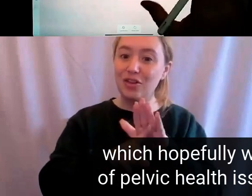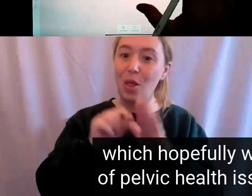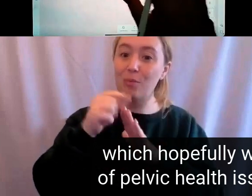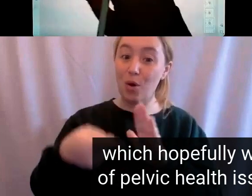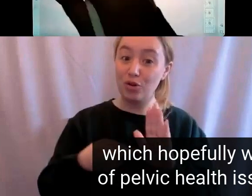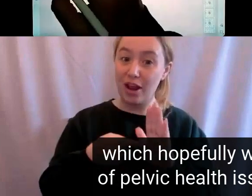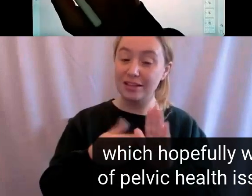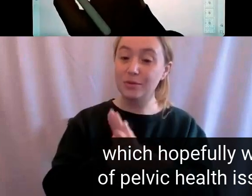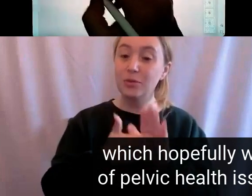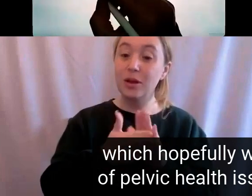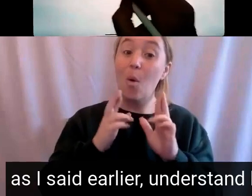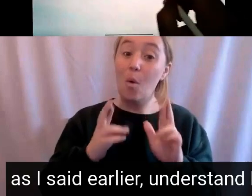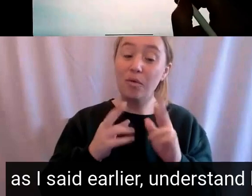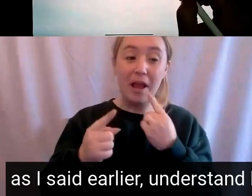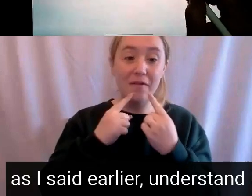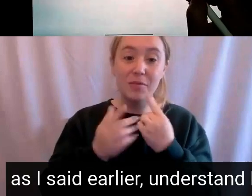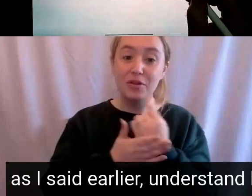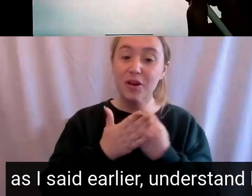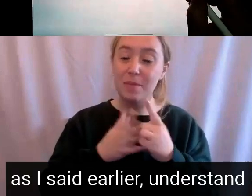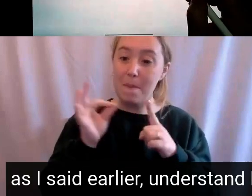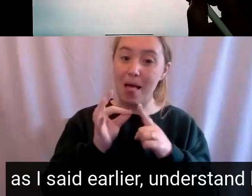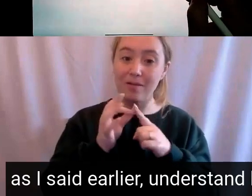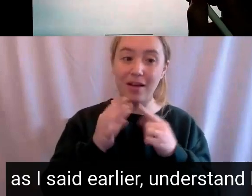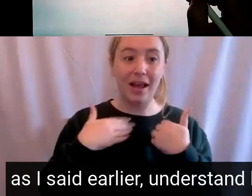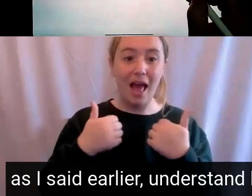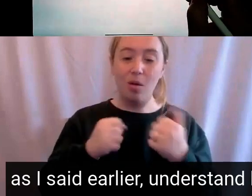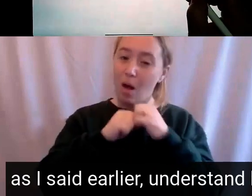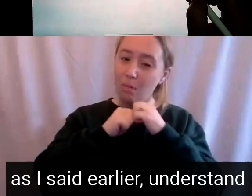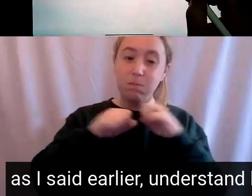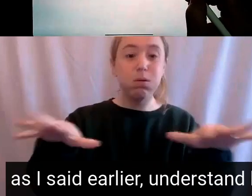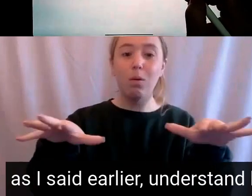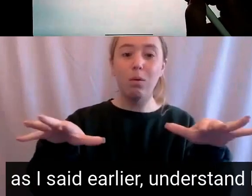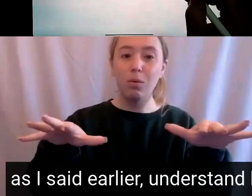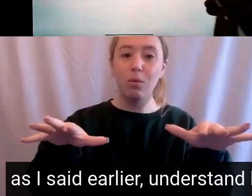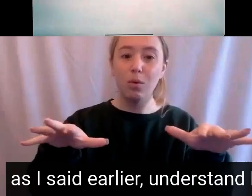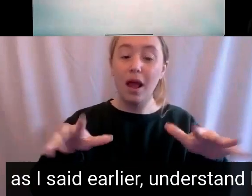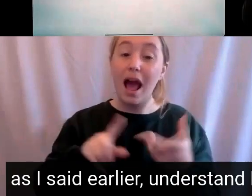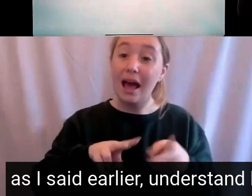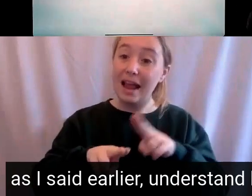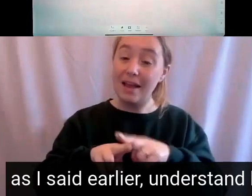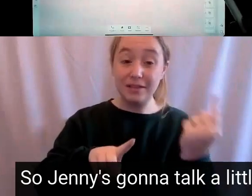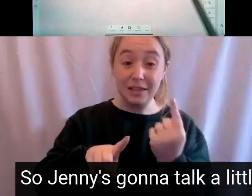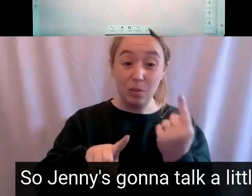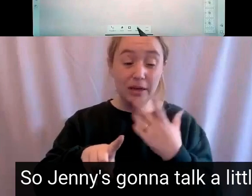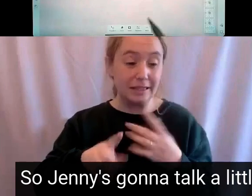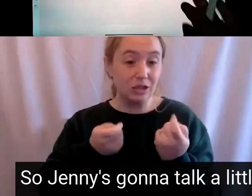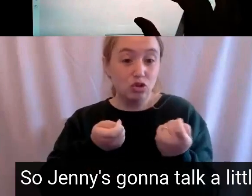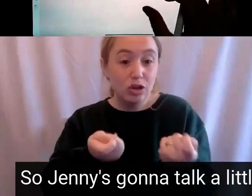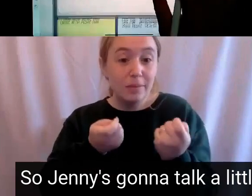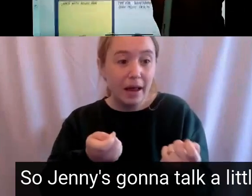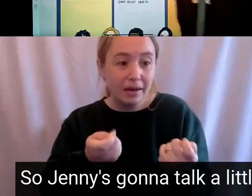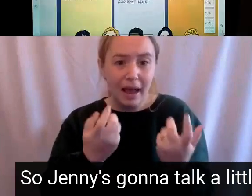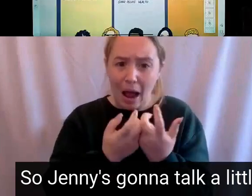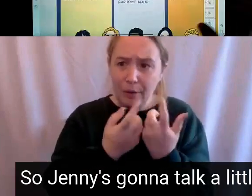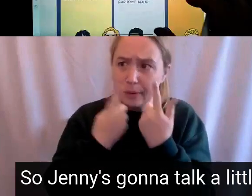issues and for people to, as I said earlier, understand how and when to seek treatment. So Jenny's going to talk